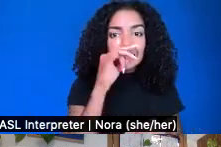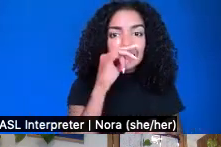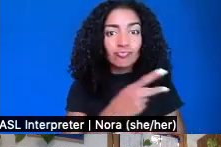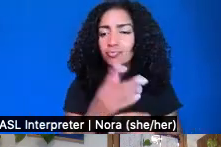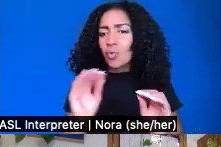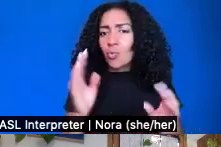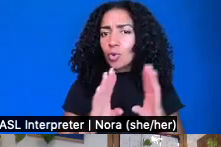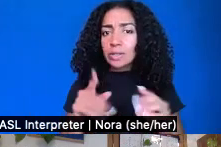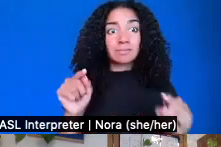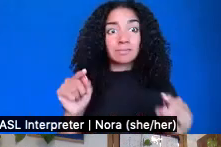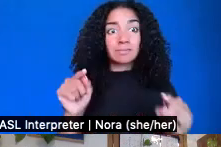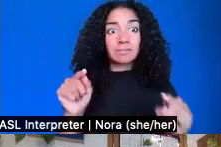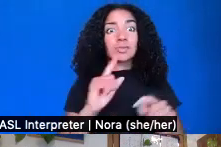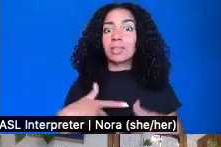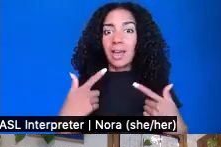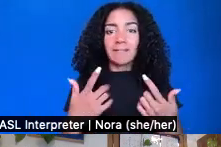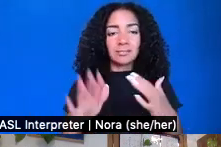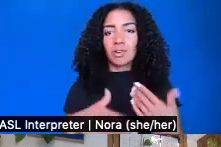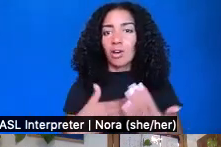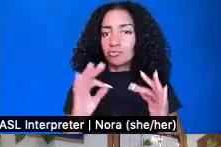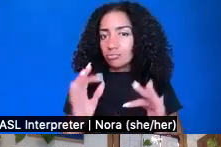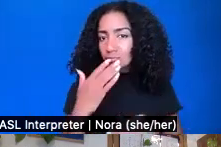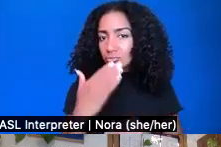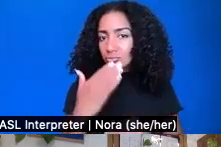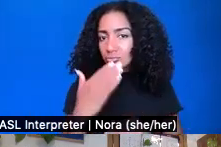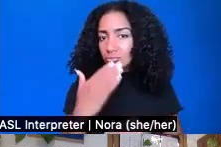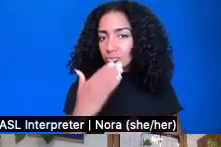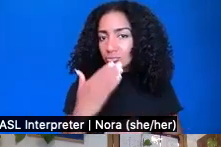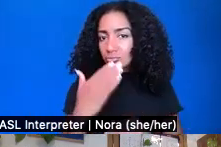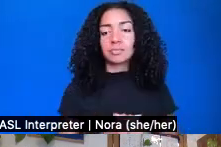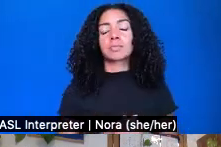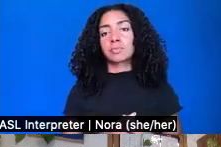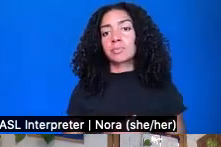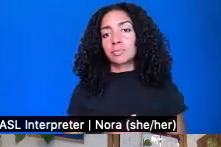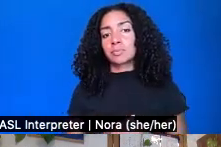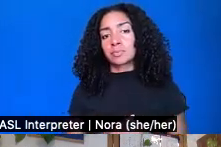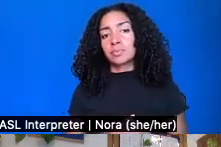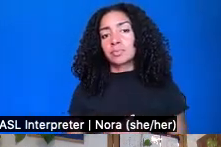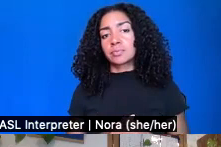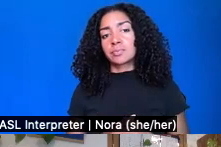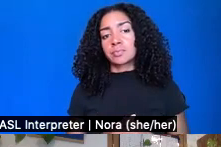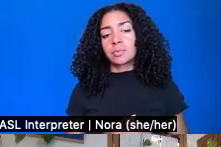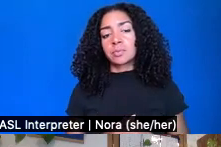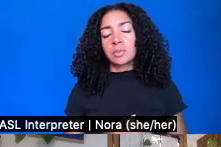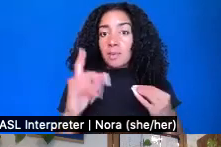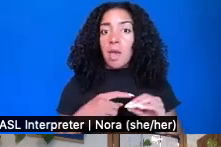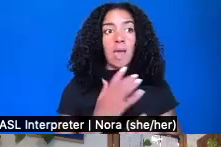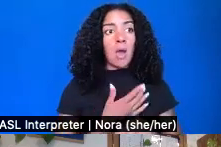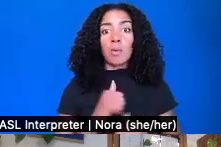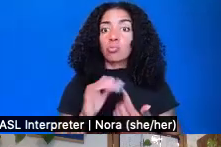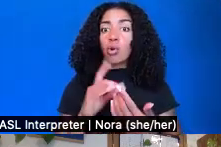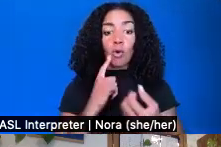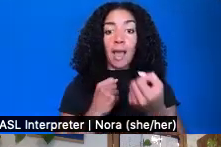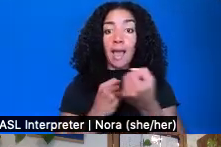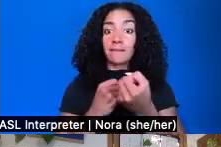good. So thinking about how our advocacy is that critical component in making those changes. So not just in the